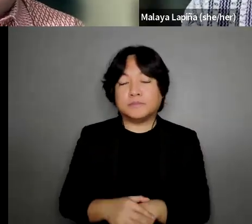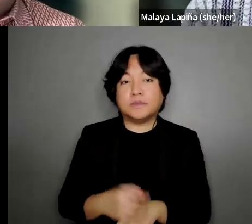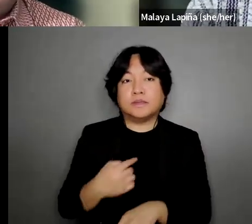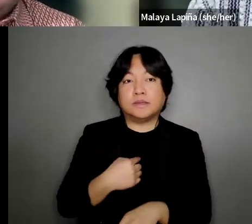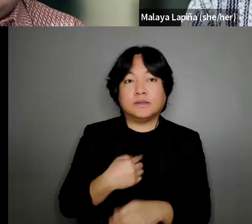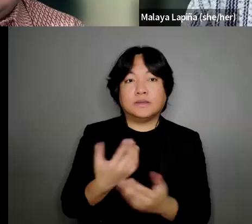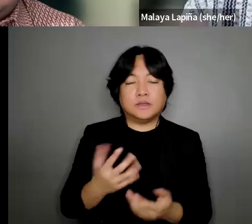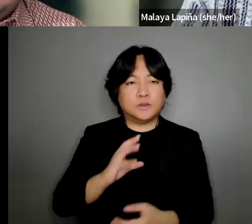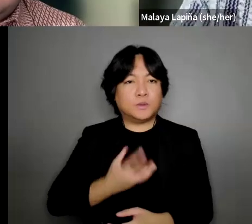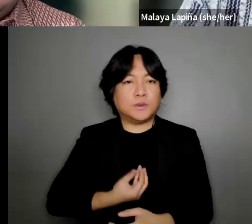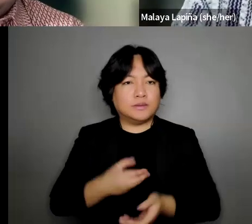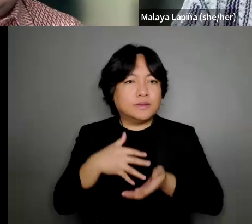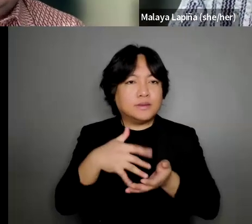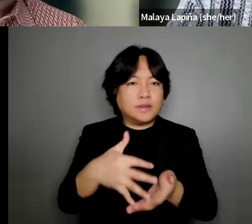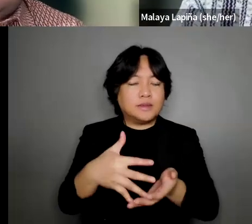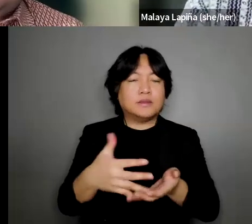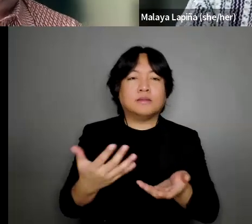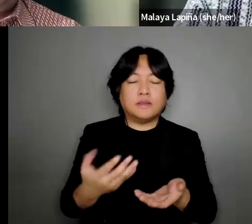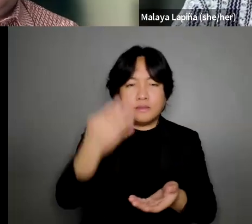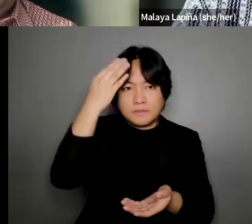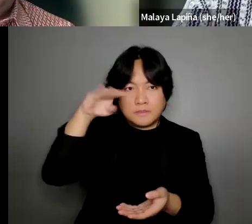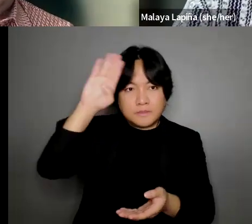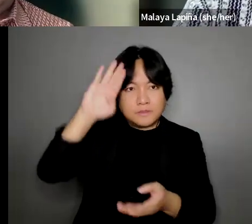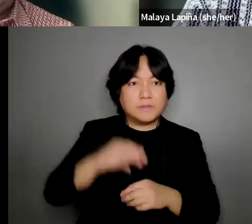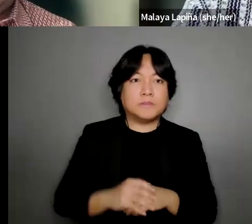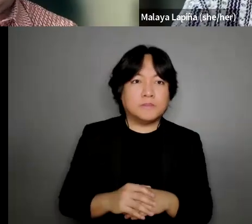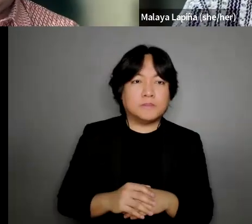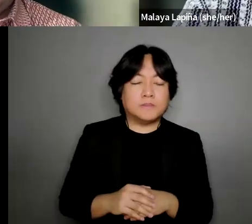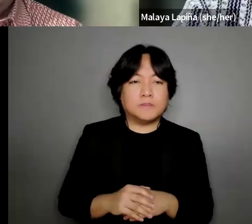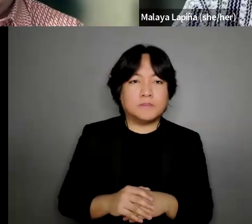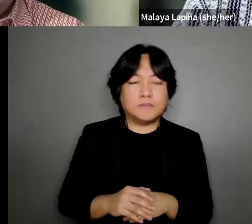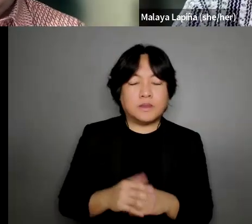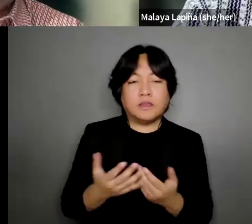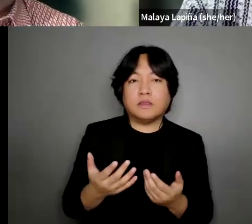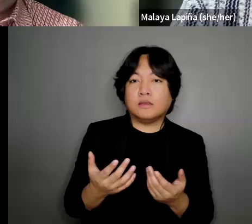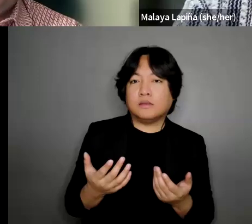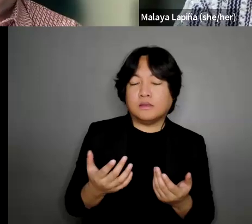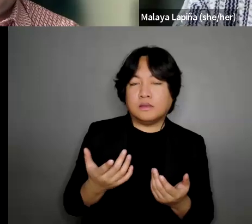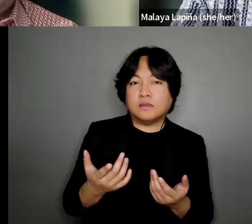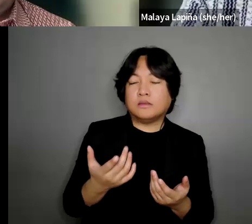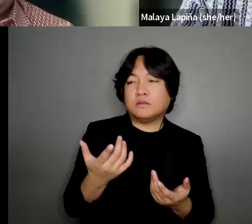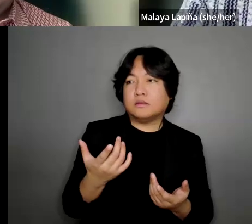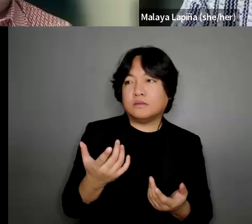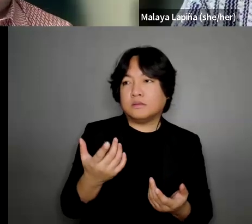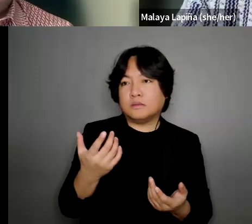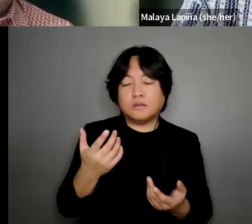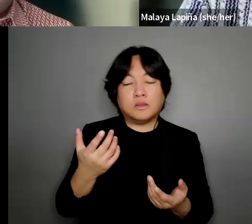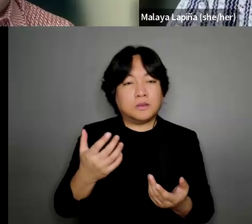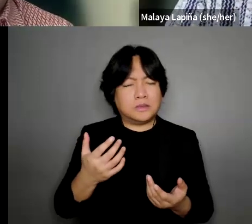ng trans studies, sa trans anthropology, una kong kina-question din talaga is yung methods no na ginagamit ko.